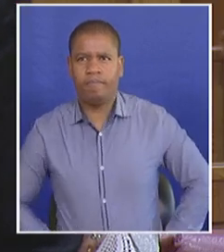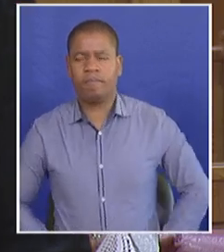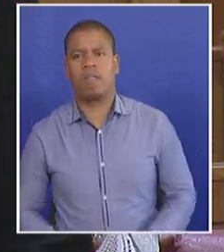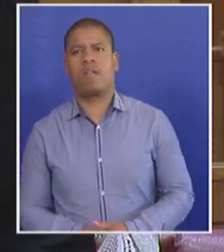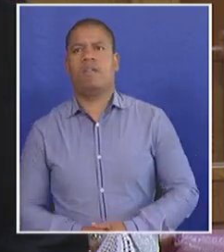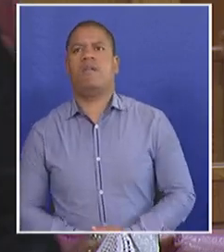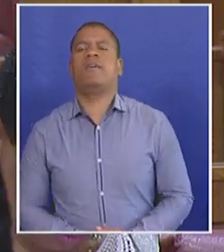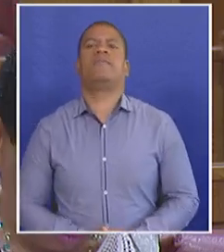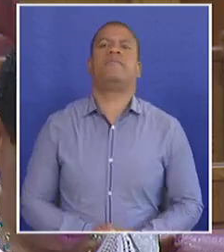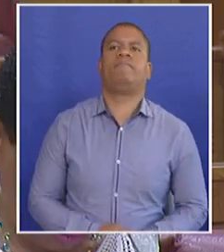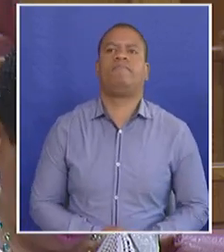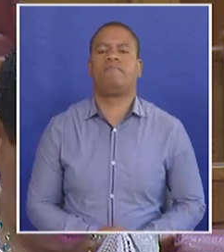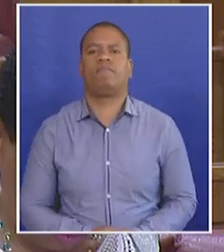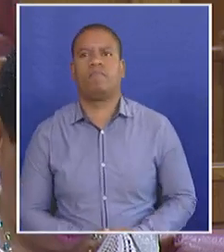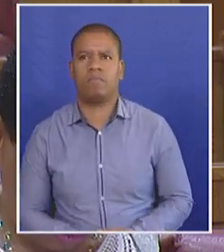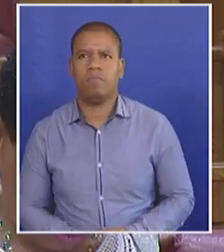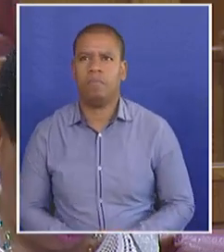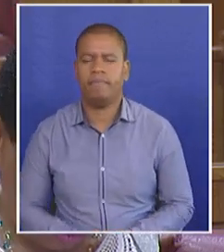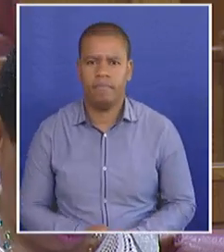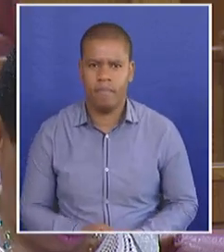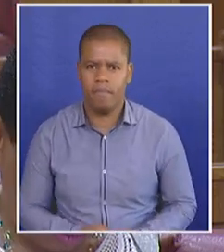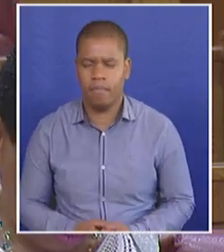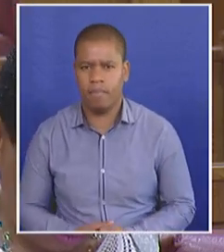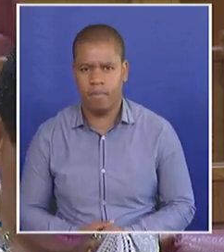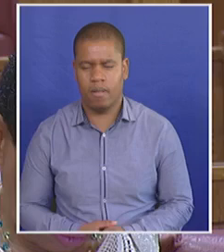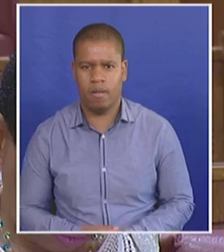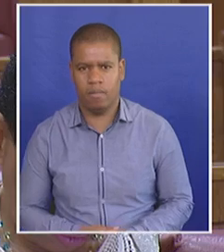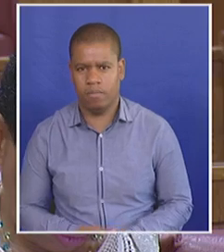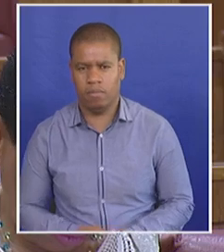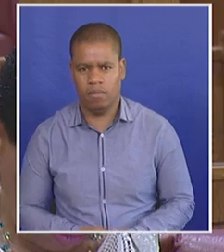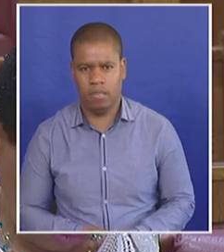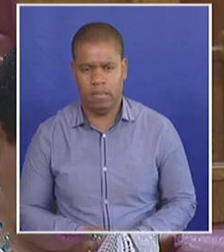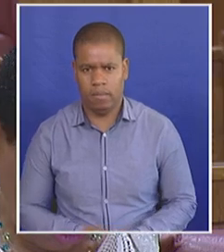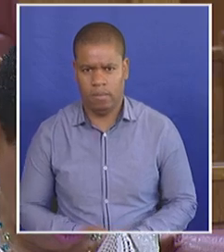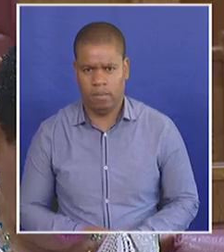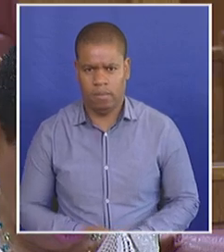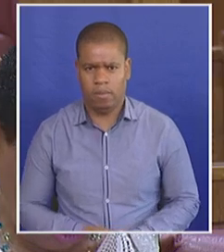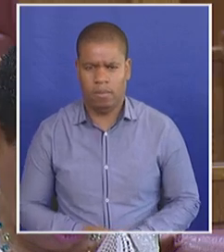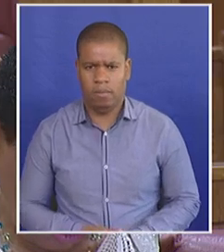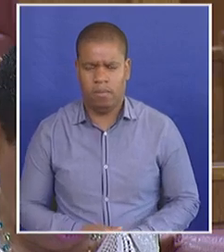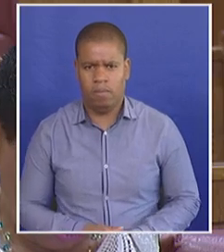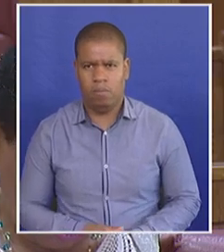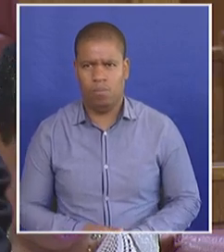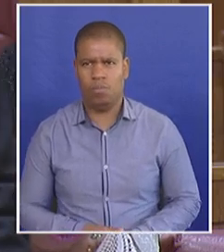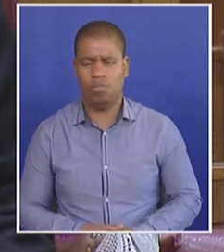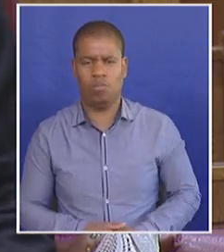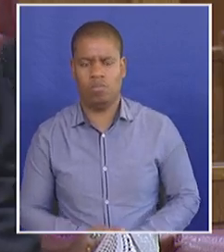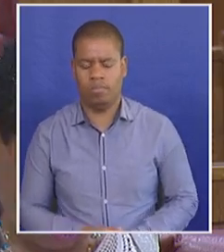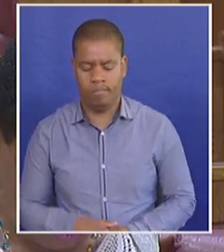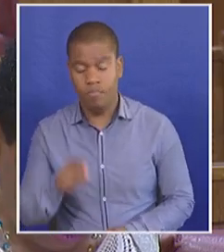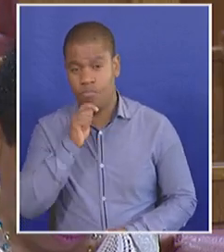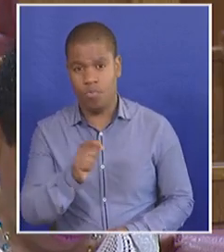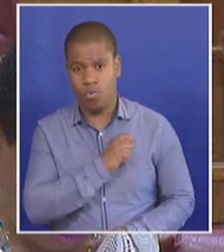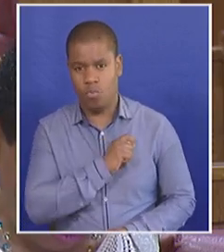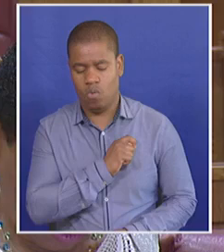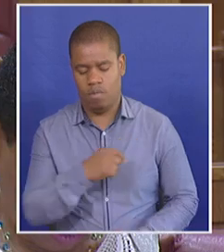Just let me start with the last one, Honorable Chair. The fact of the matter is that